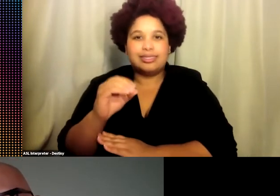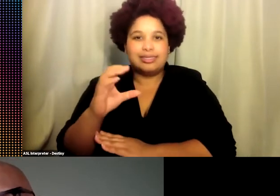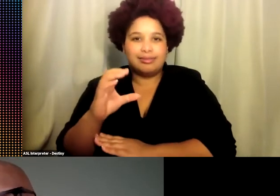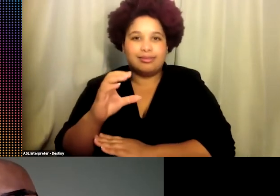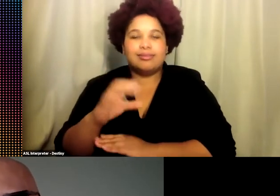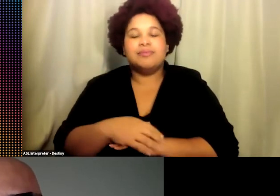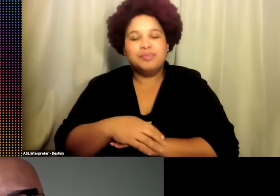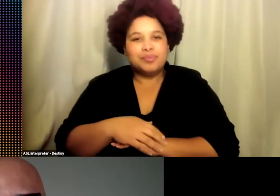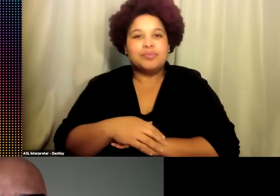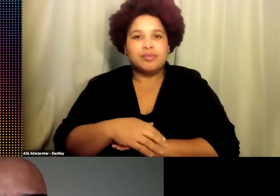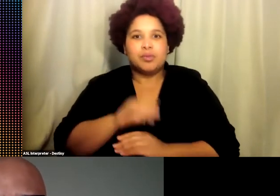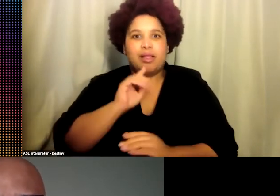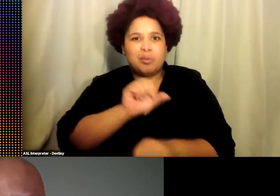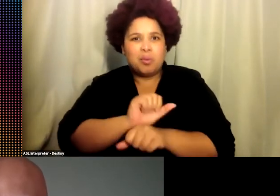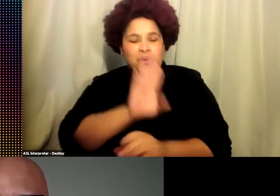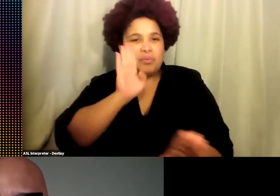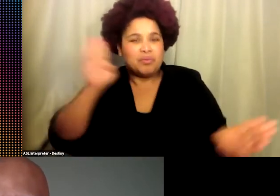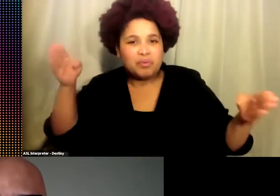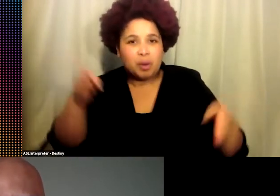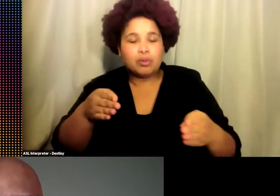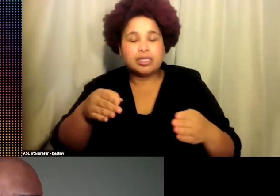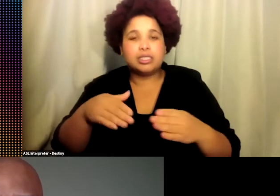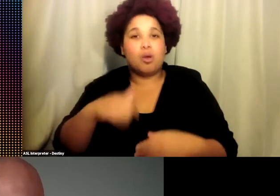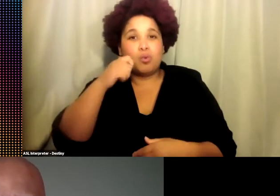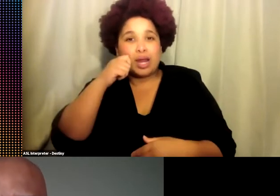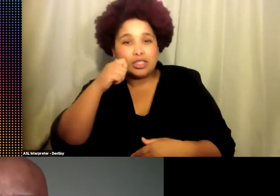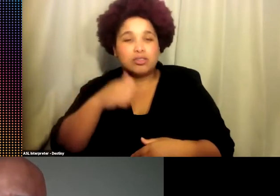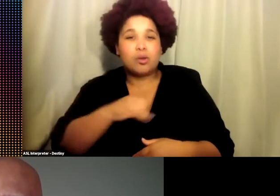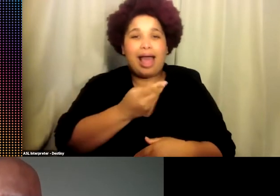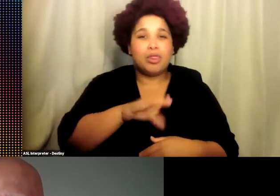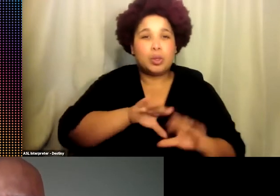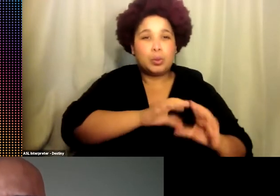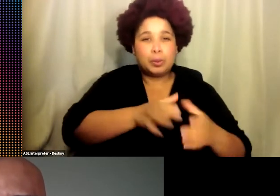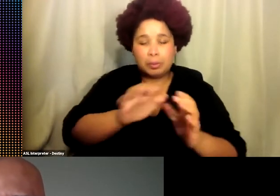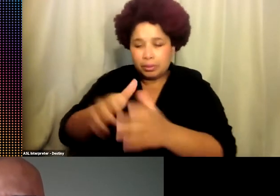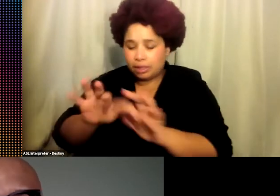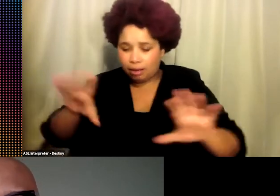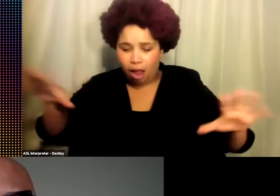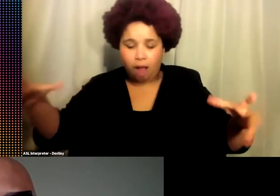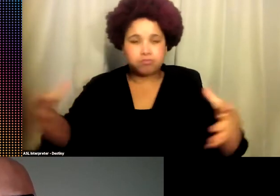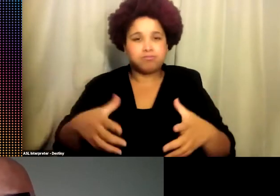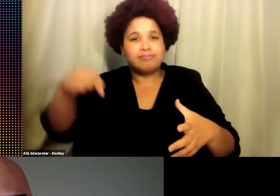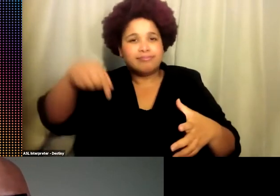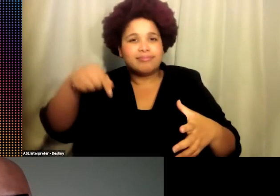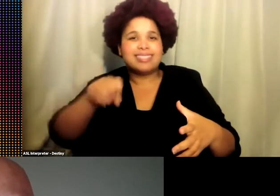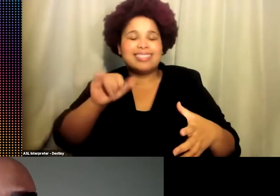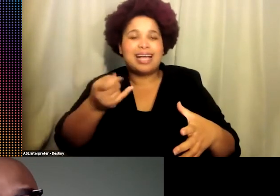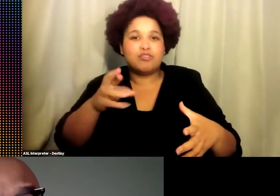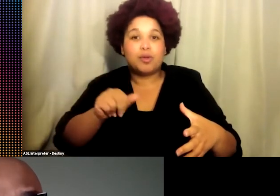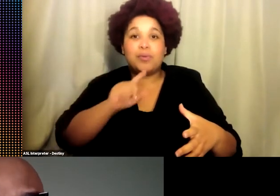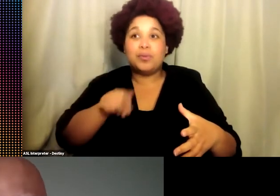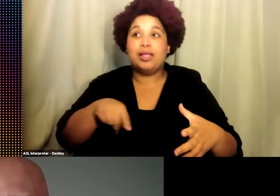about focusing on the racial and ethnic groups that comprise SAG-AFTRA and the American scene that we reflect.